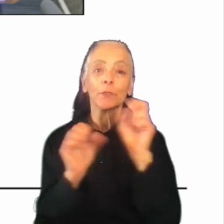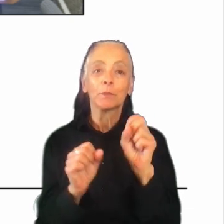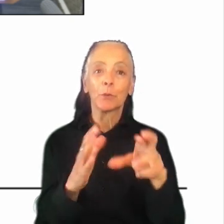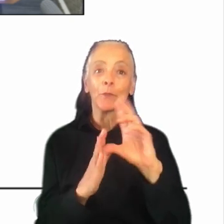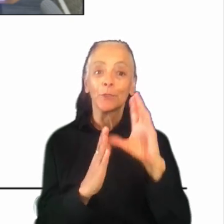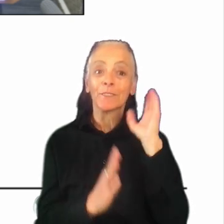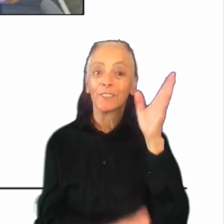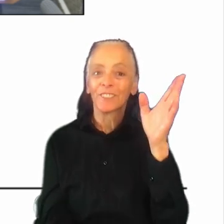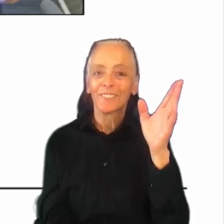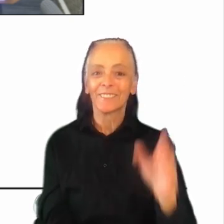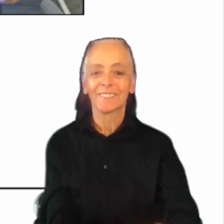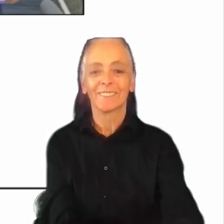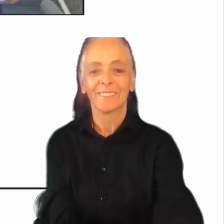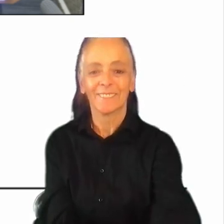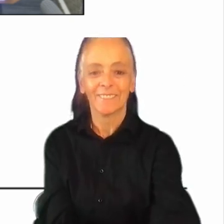future